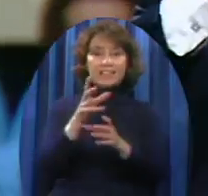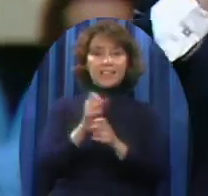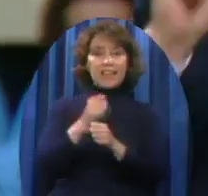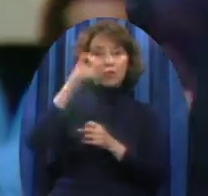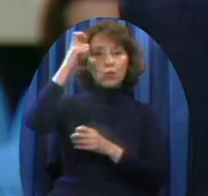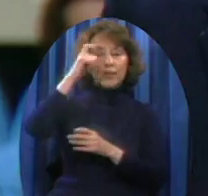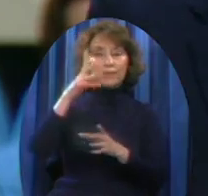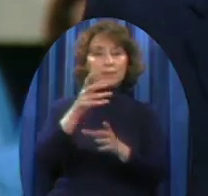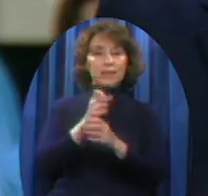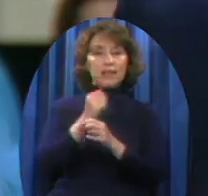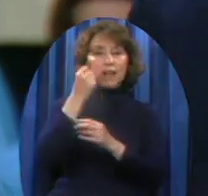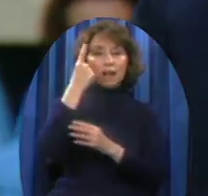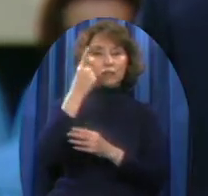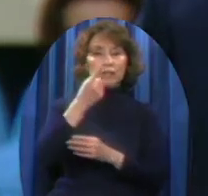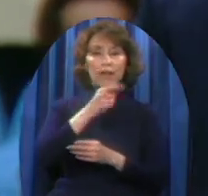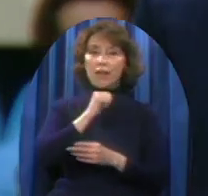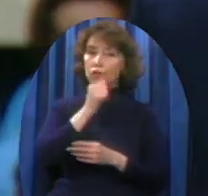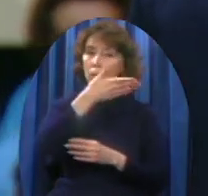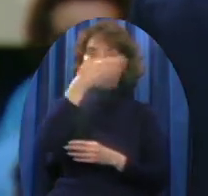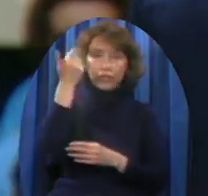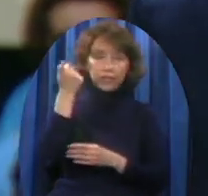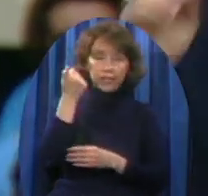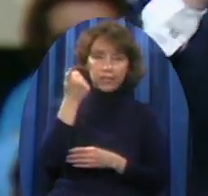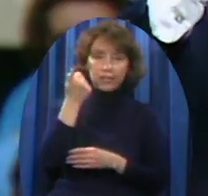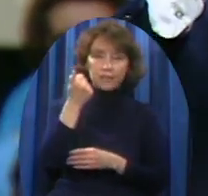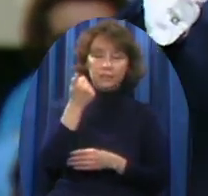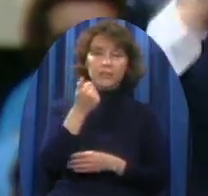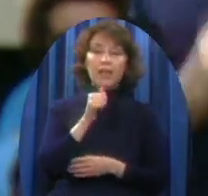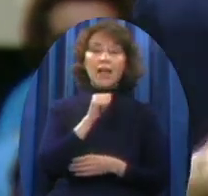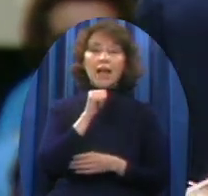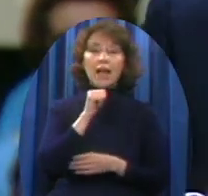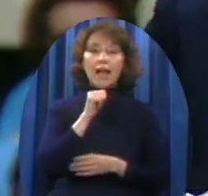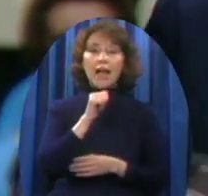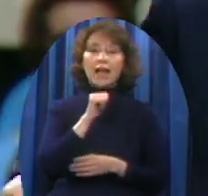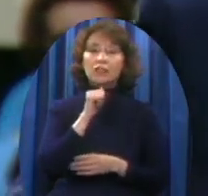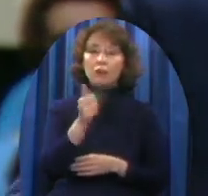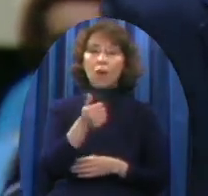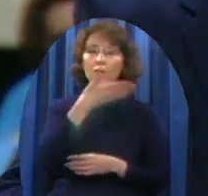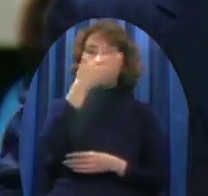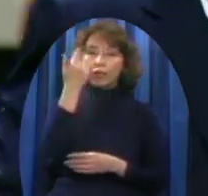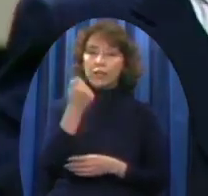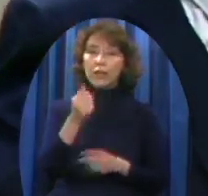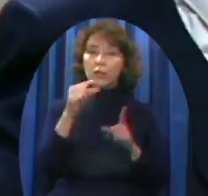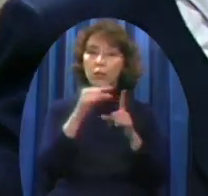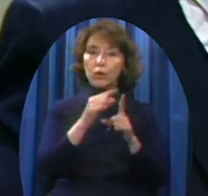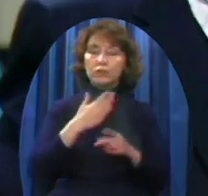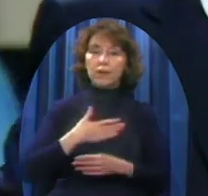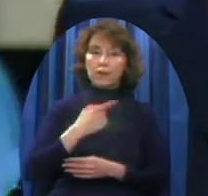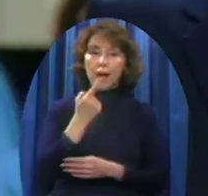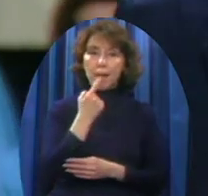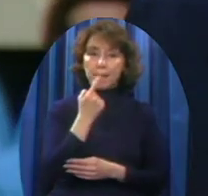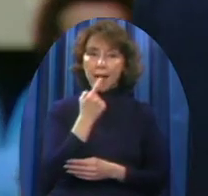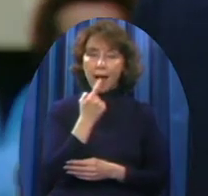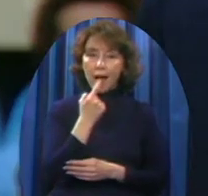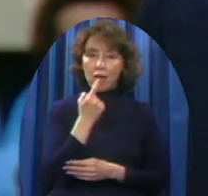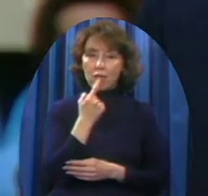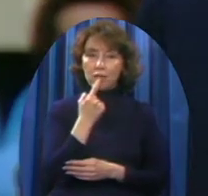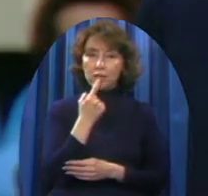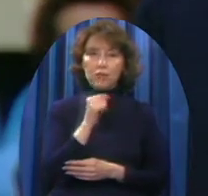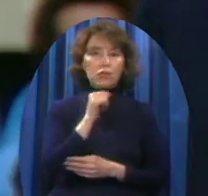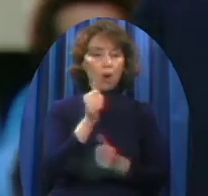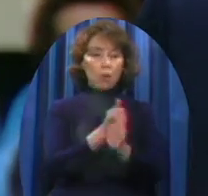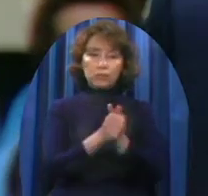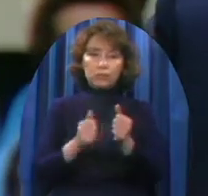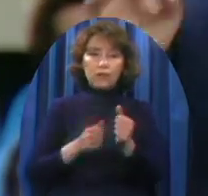get understanding, forget it not, neither decline from the words of my mouth. Neither decline from the words of my